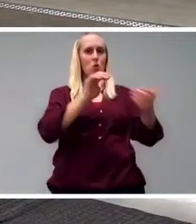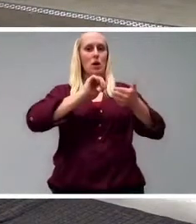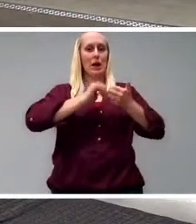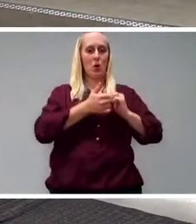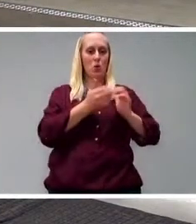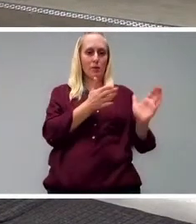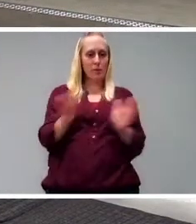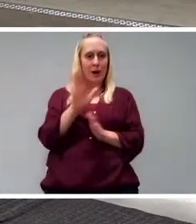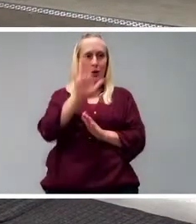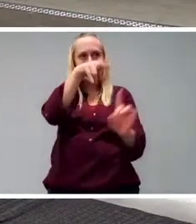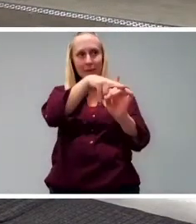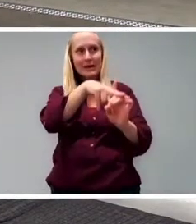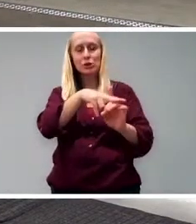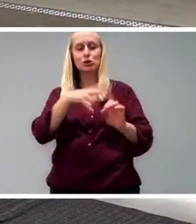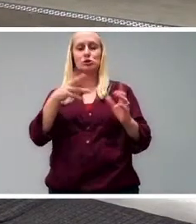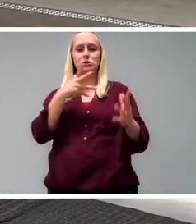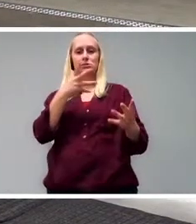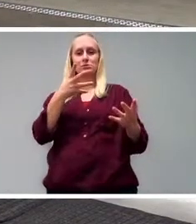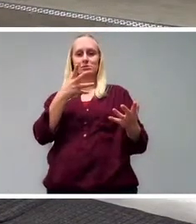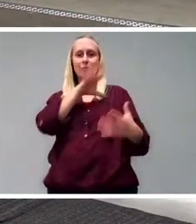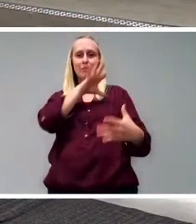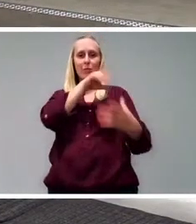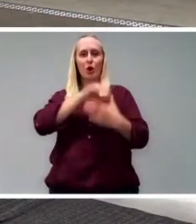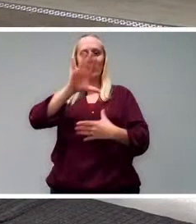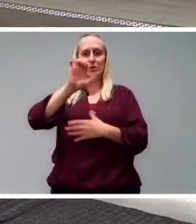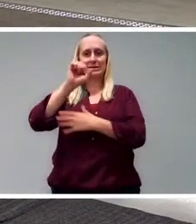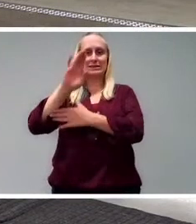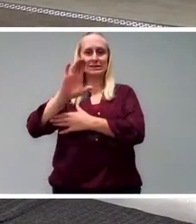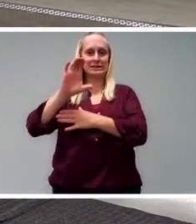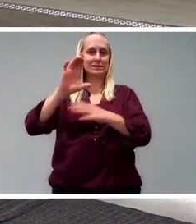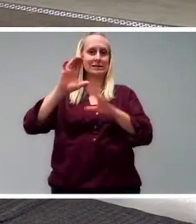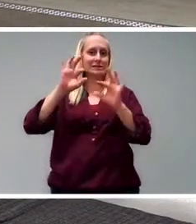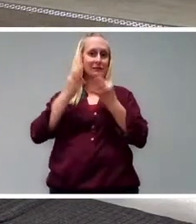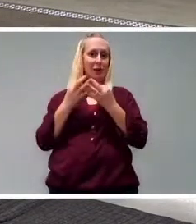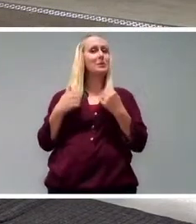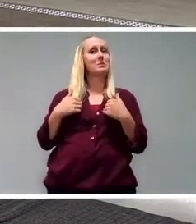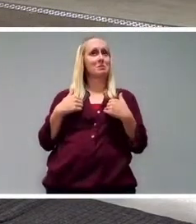application and be part of your CTEC family.